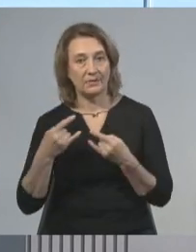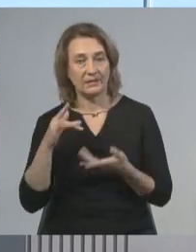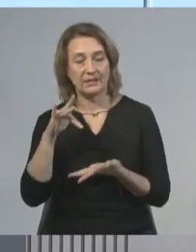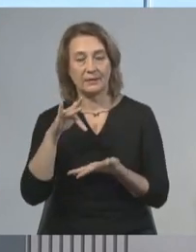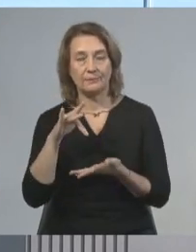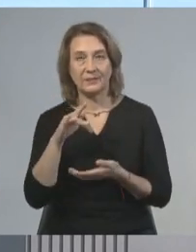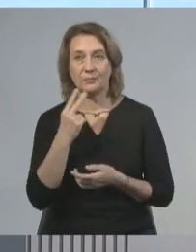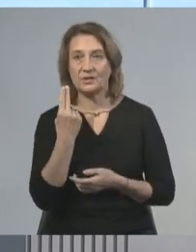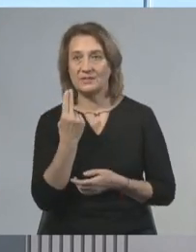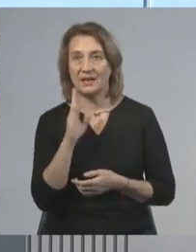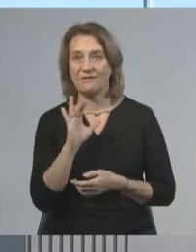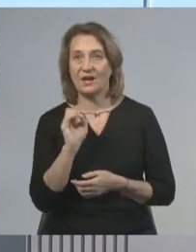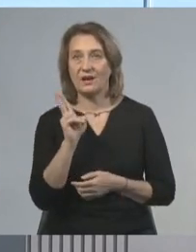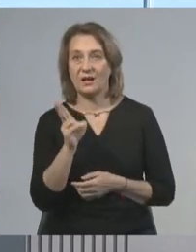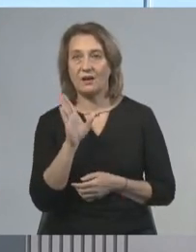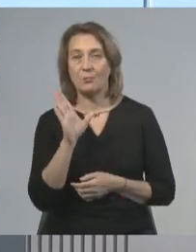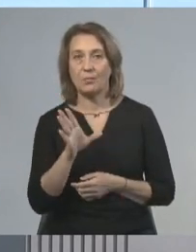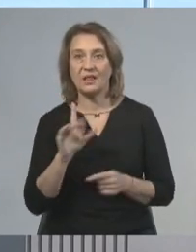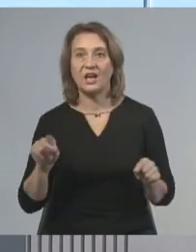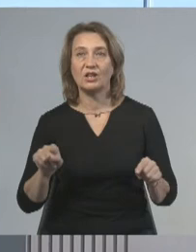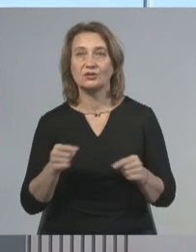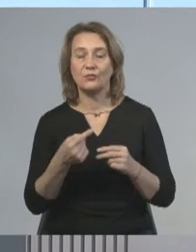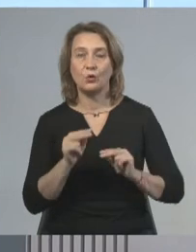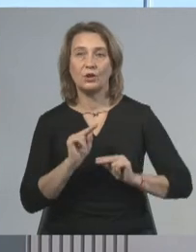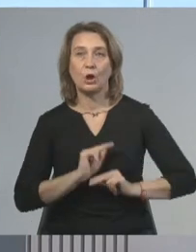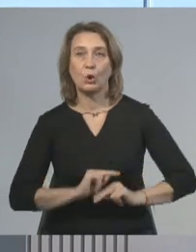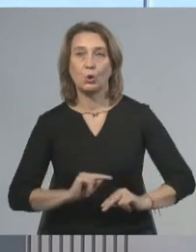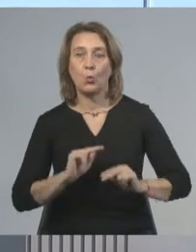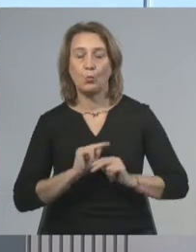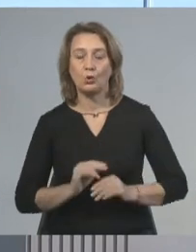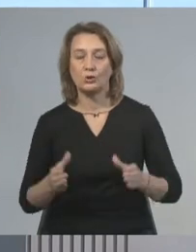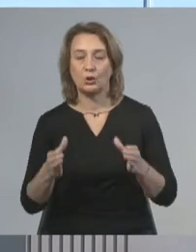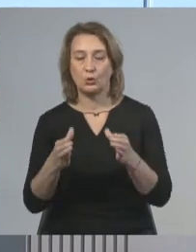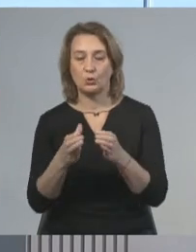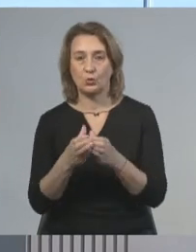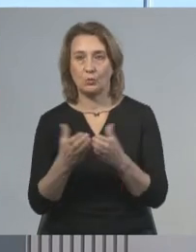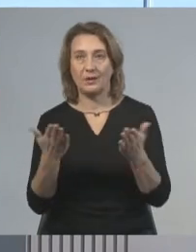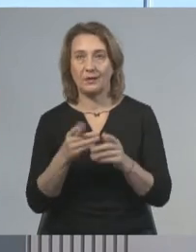media i know that you know a working group